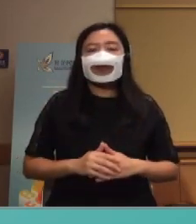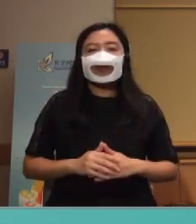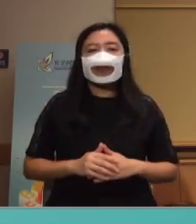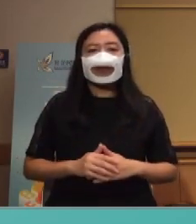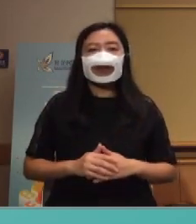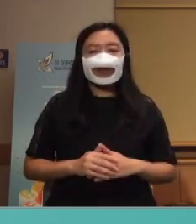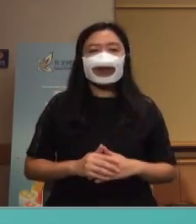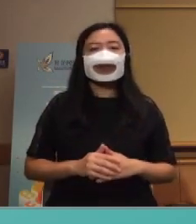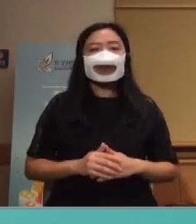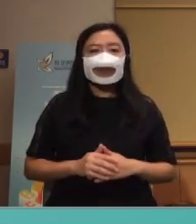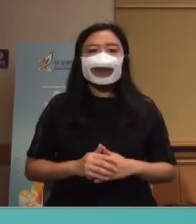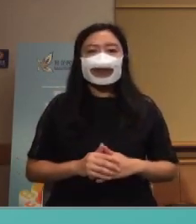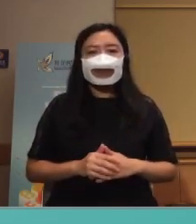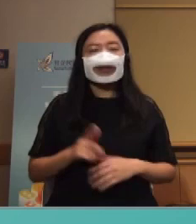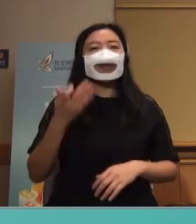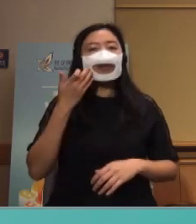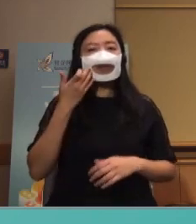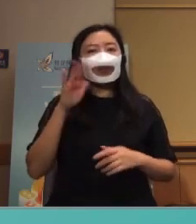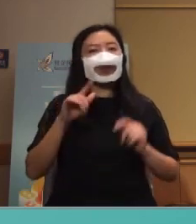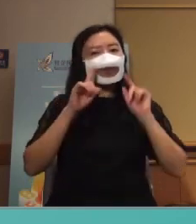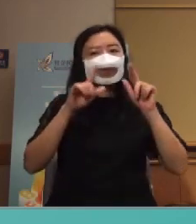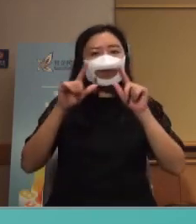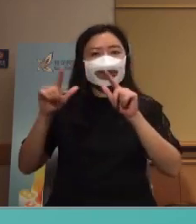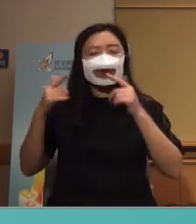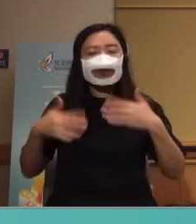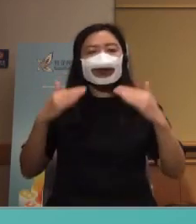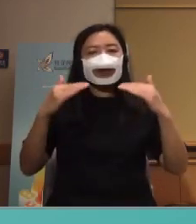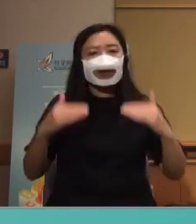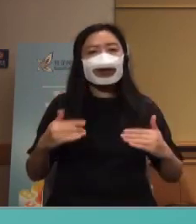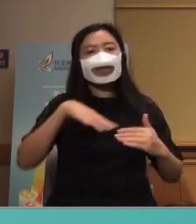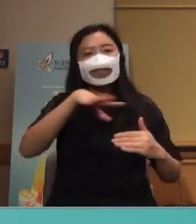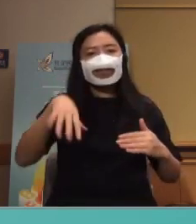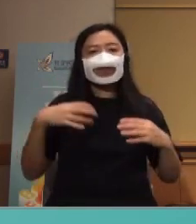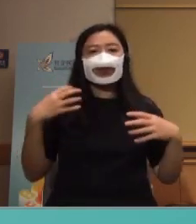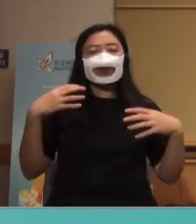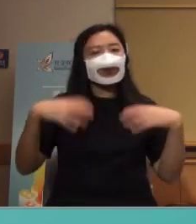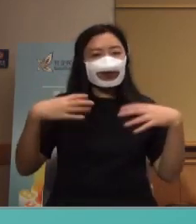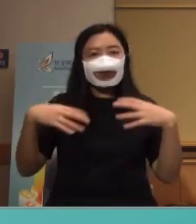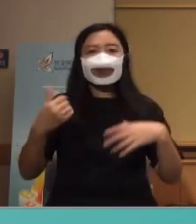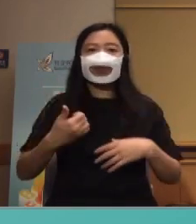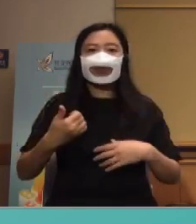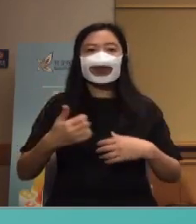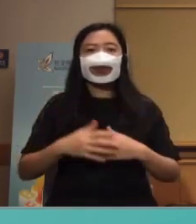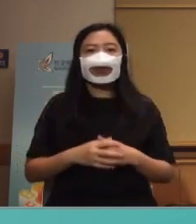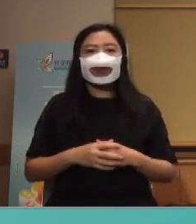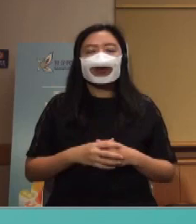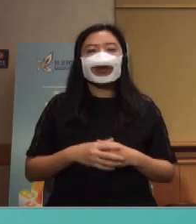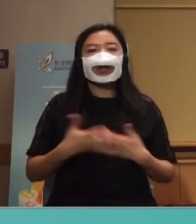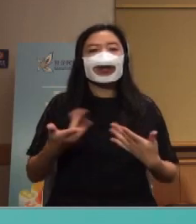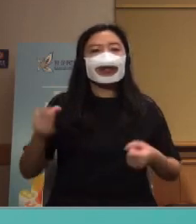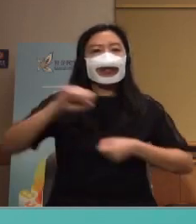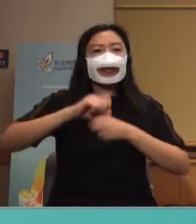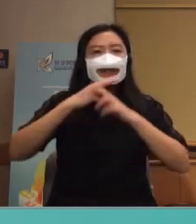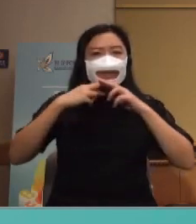a lovely discussion on what, everything that has been happening in the crypto world and how the volatility and how does that